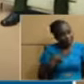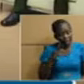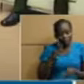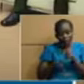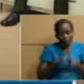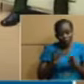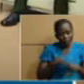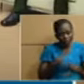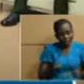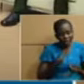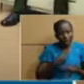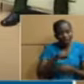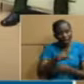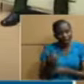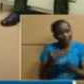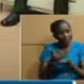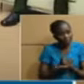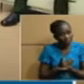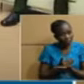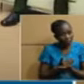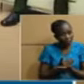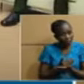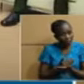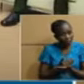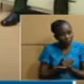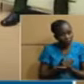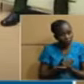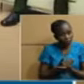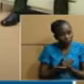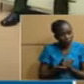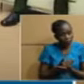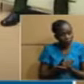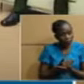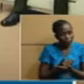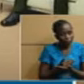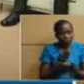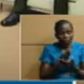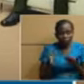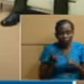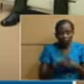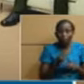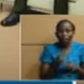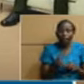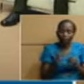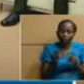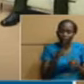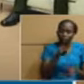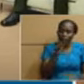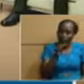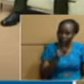to have any other savings apart from money they are by law required to save with NSSF, for